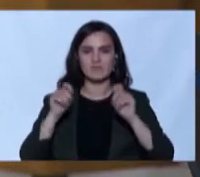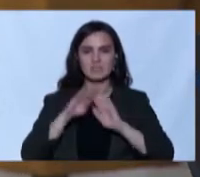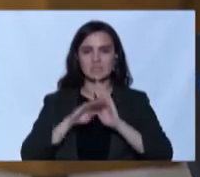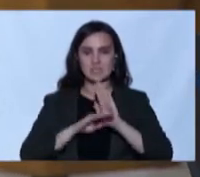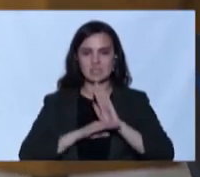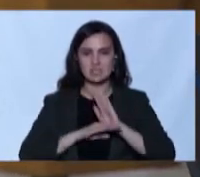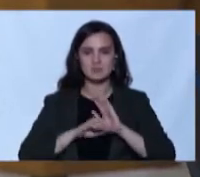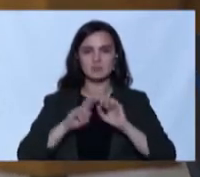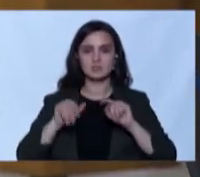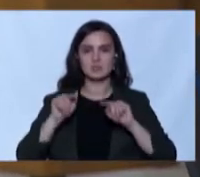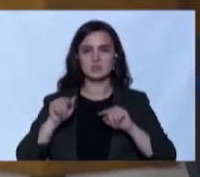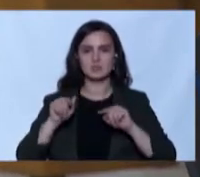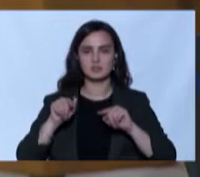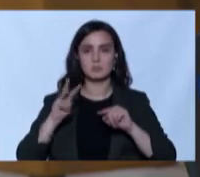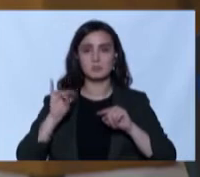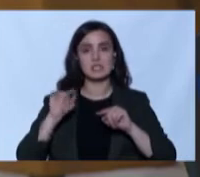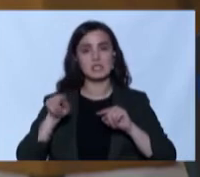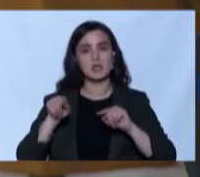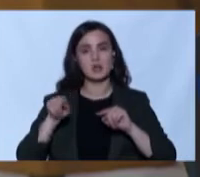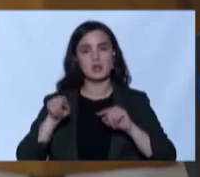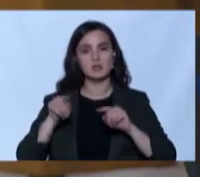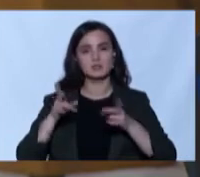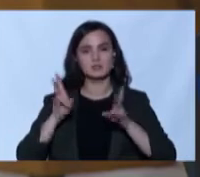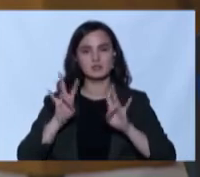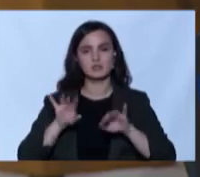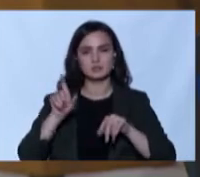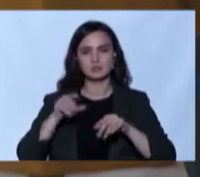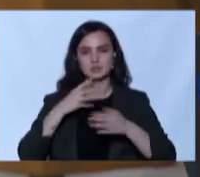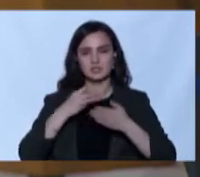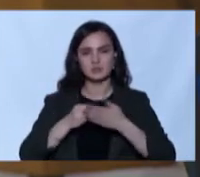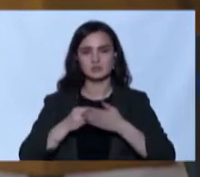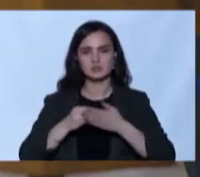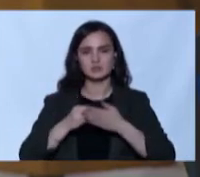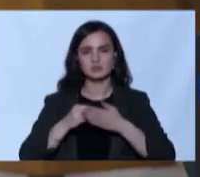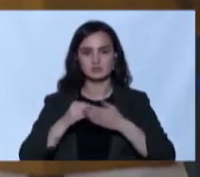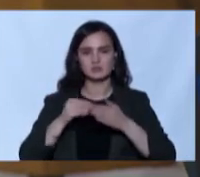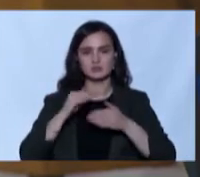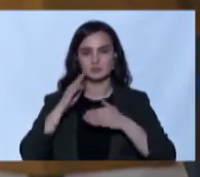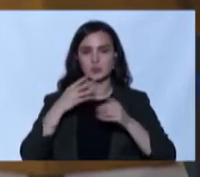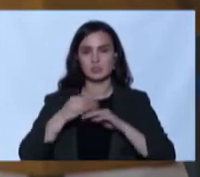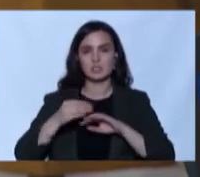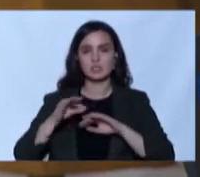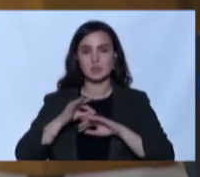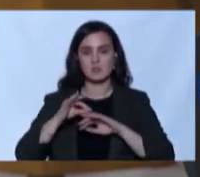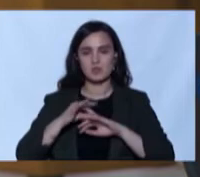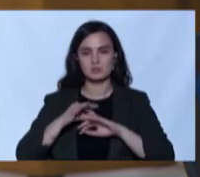to a greater degree than Mina does. Mina, who stays faithful to her fiancé, who then becomes her husband,